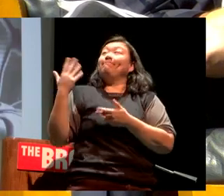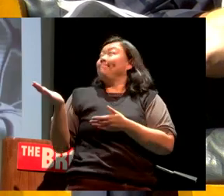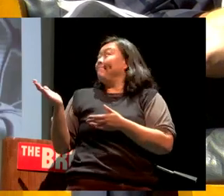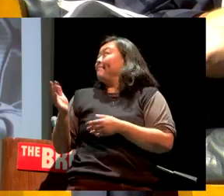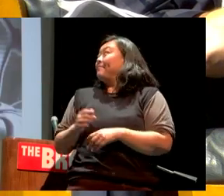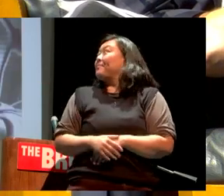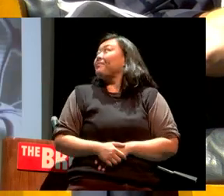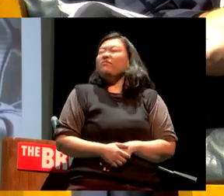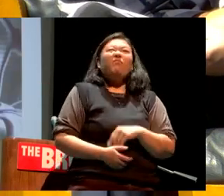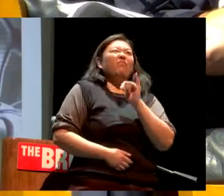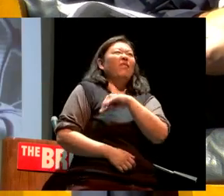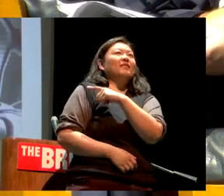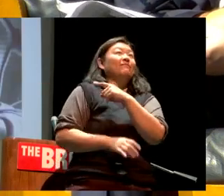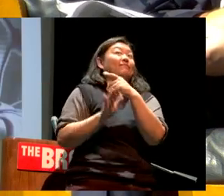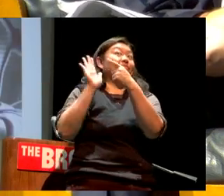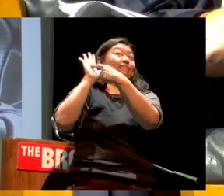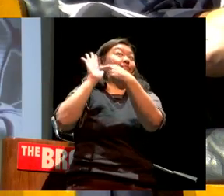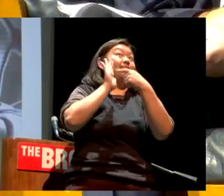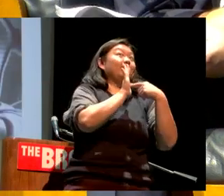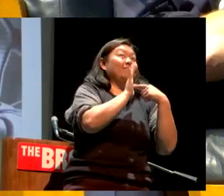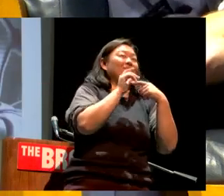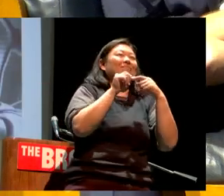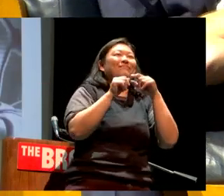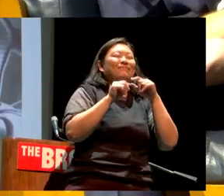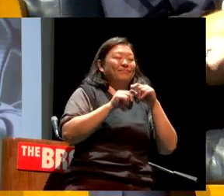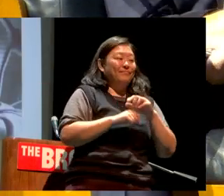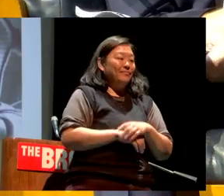Well, here we are. So,